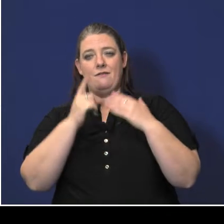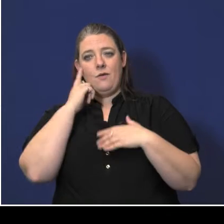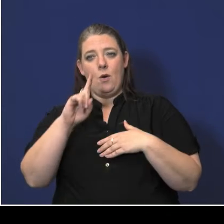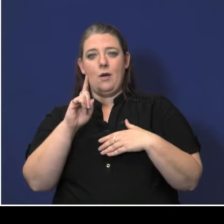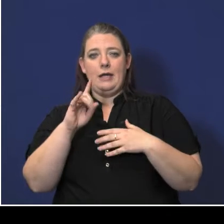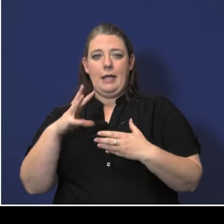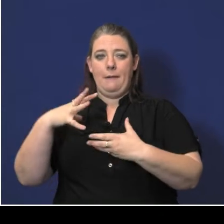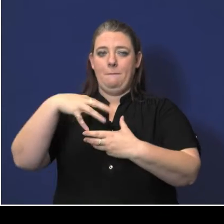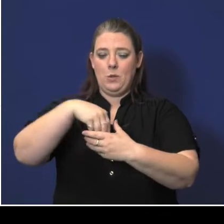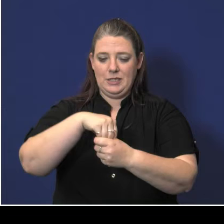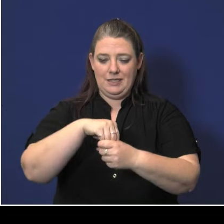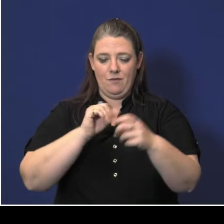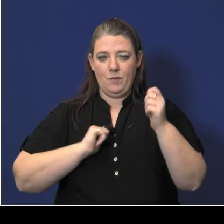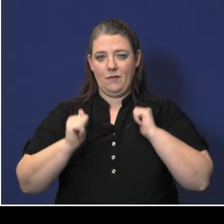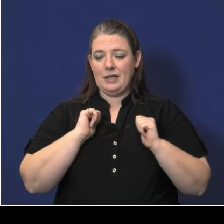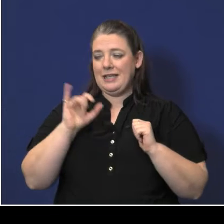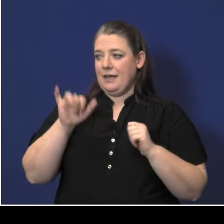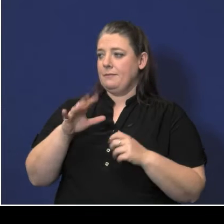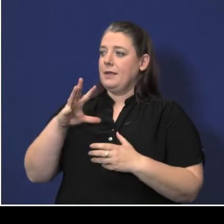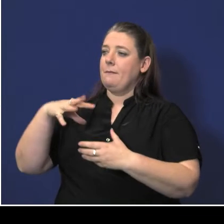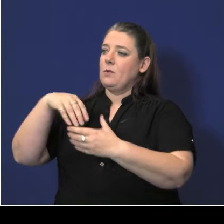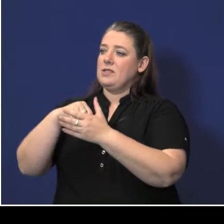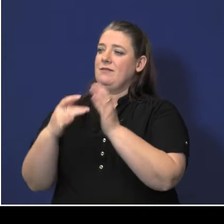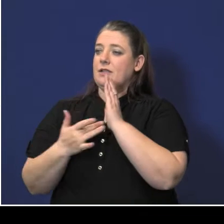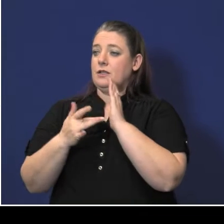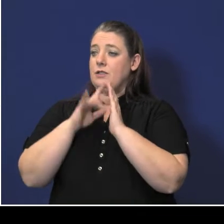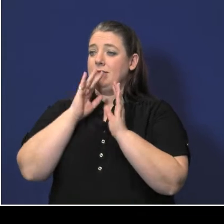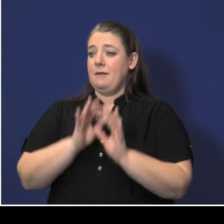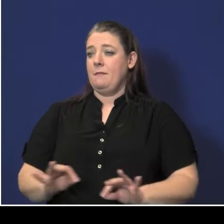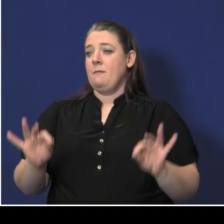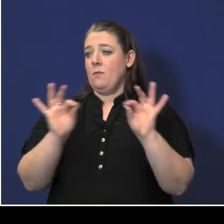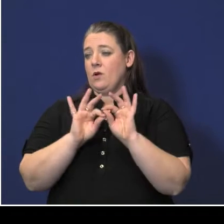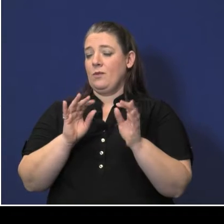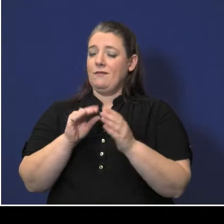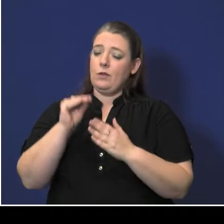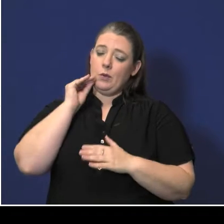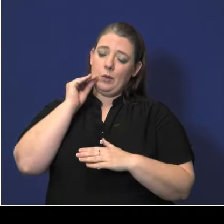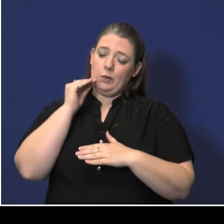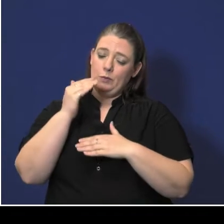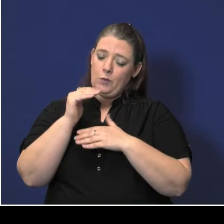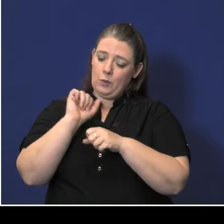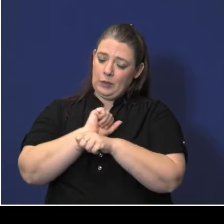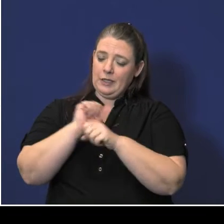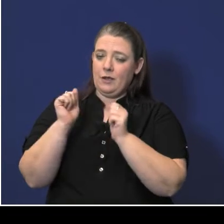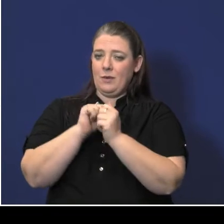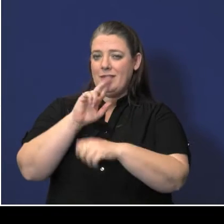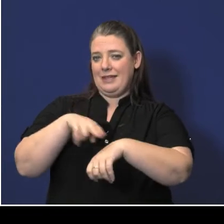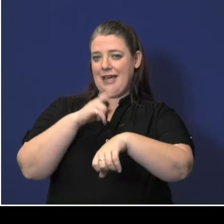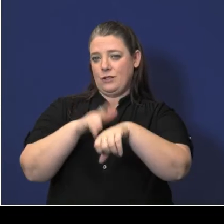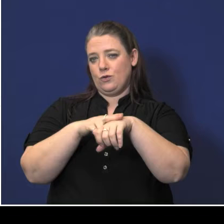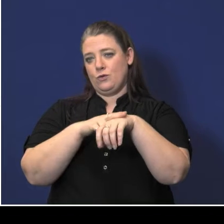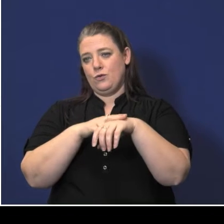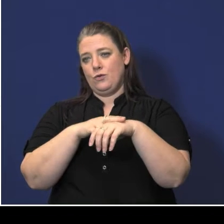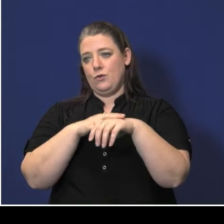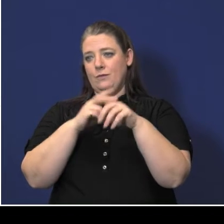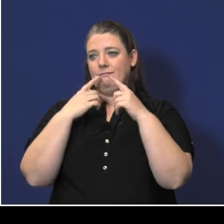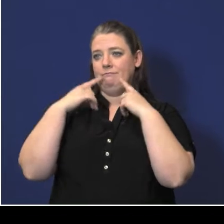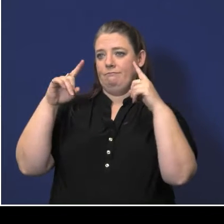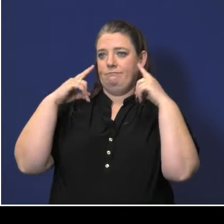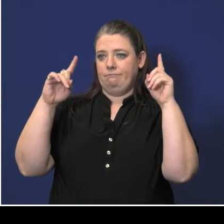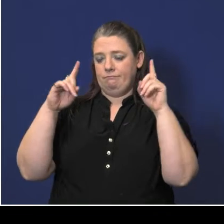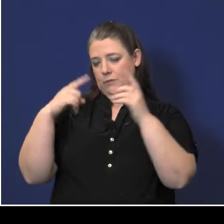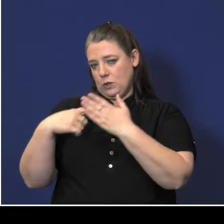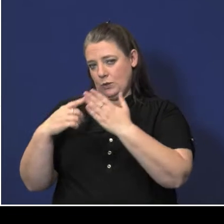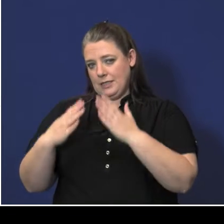to. Yeah, immersive technology is really important. We've learned through working with those nationally renowned consultants, and so as a part